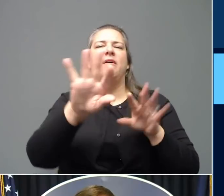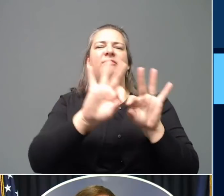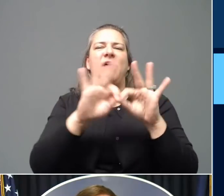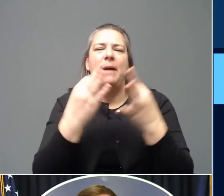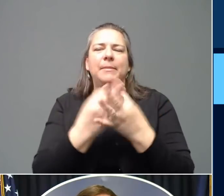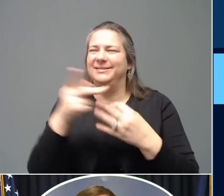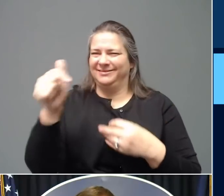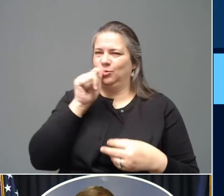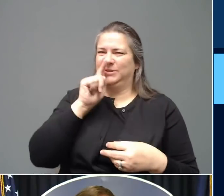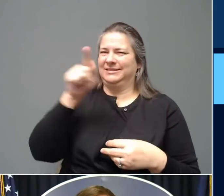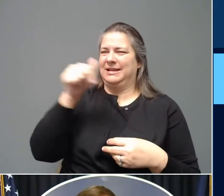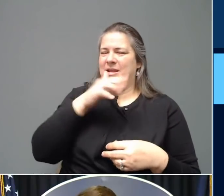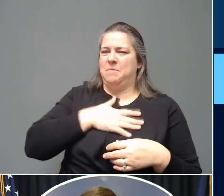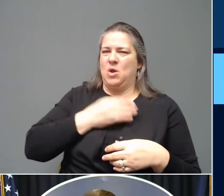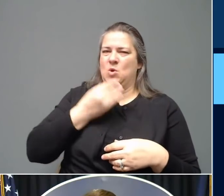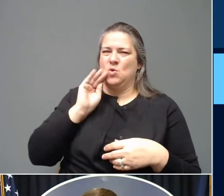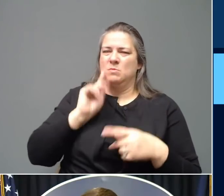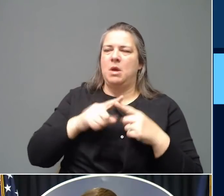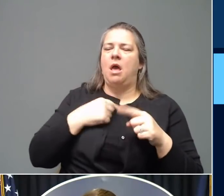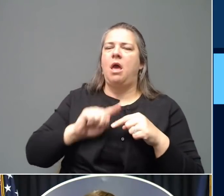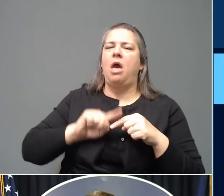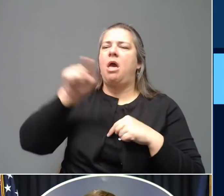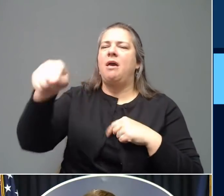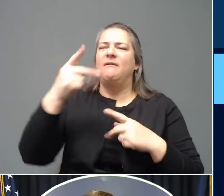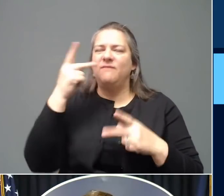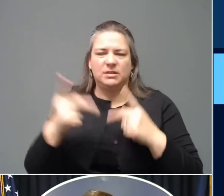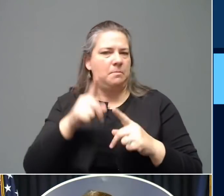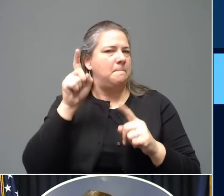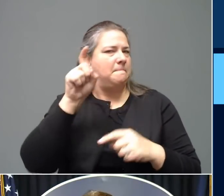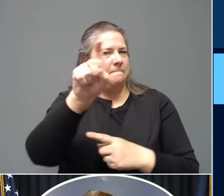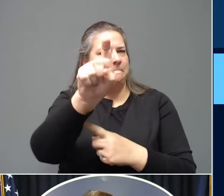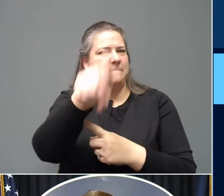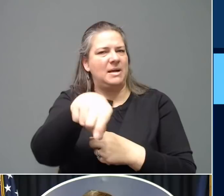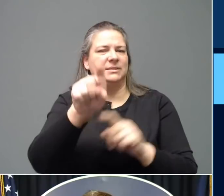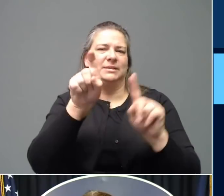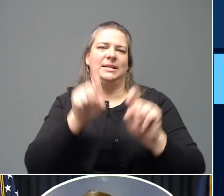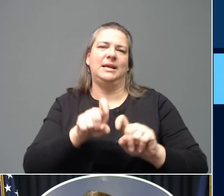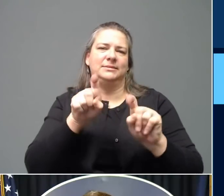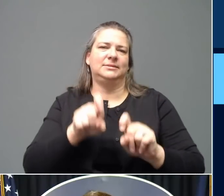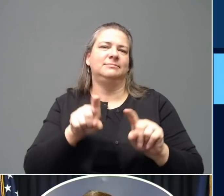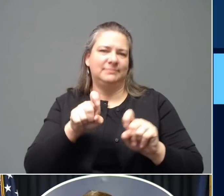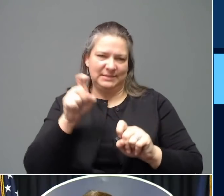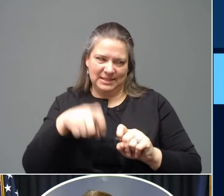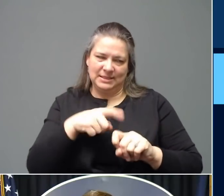household, you must get tested. We need you to do it.